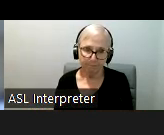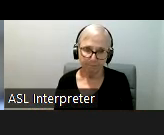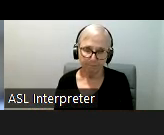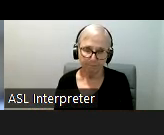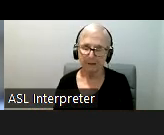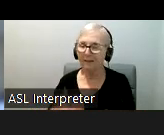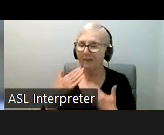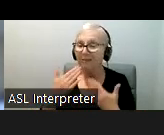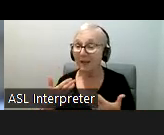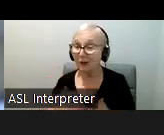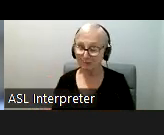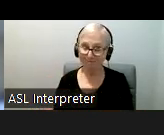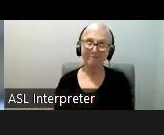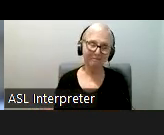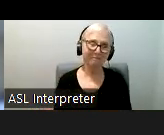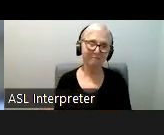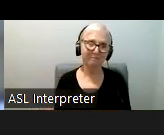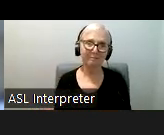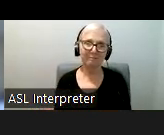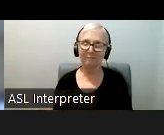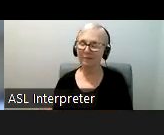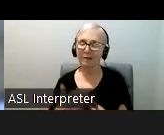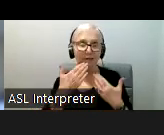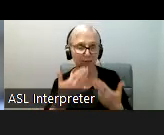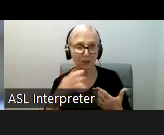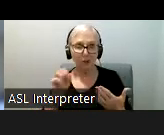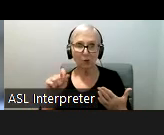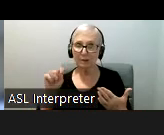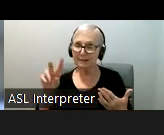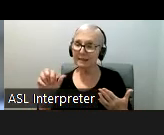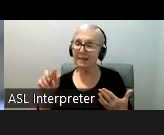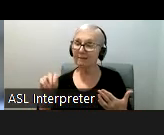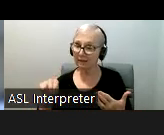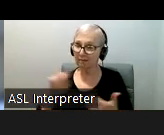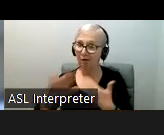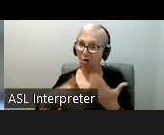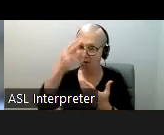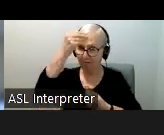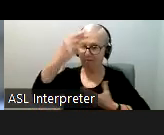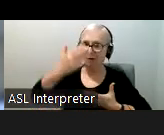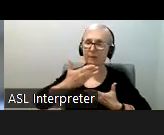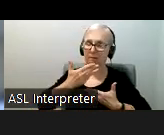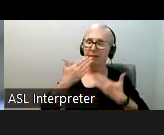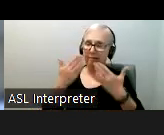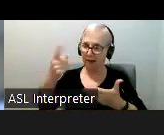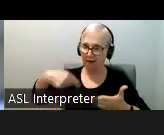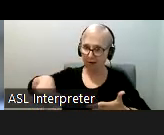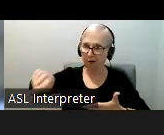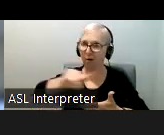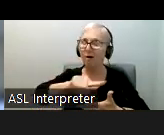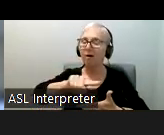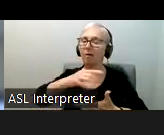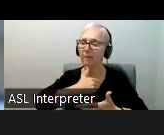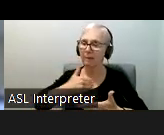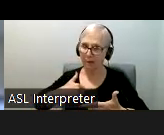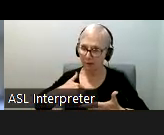Thank you. Thank you, Stephen, for all that information. Thank you guys, all council members, for